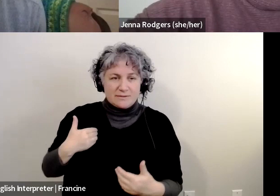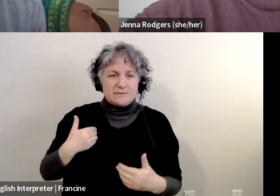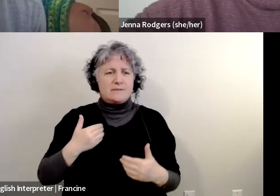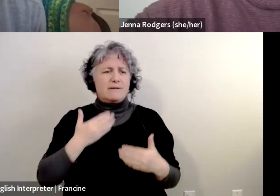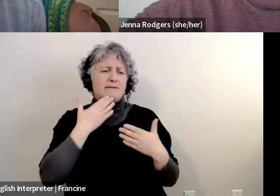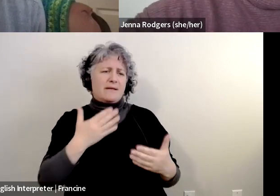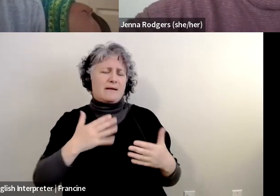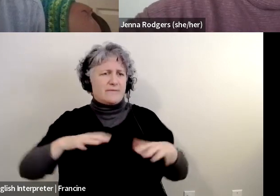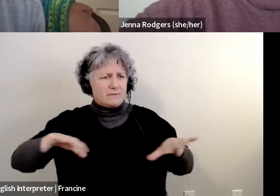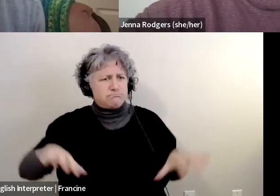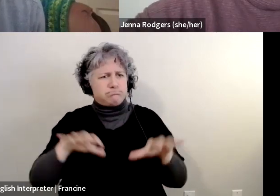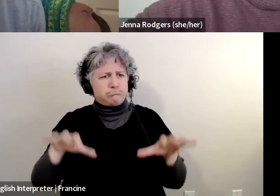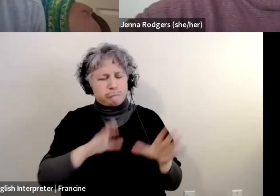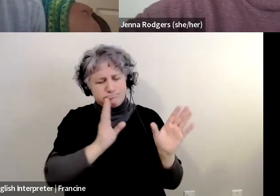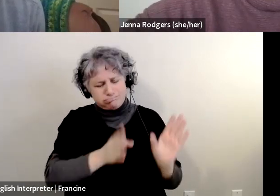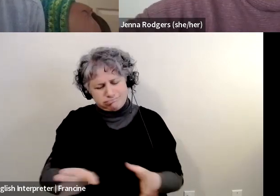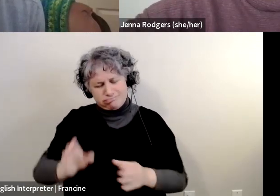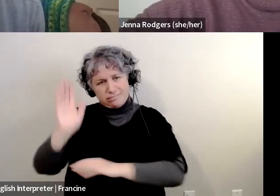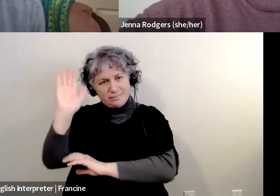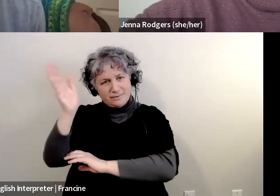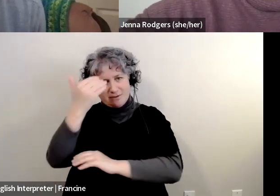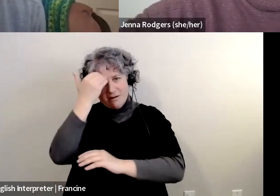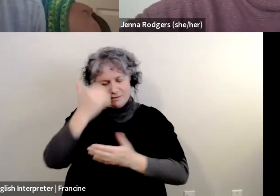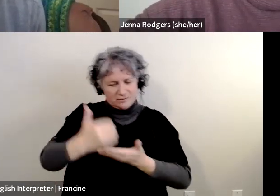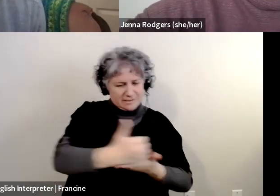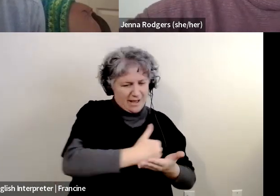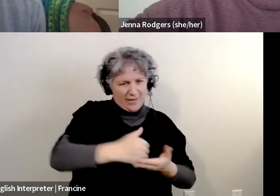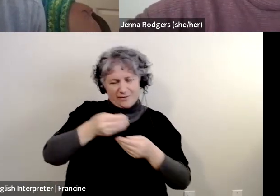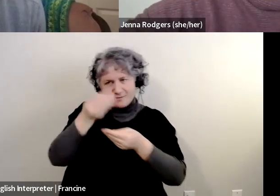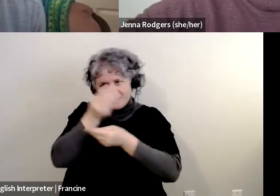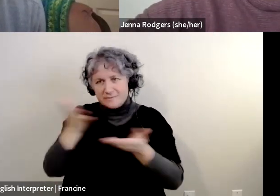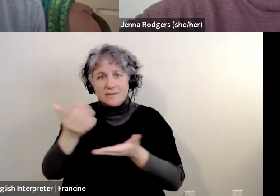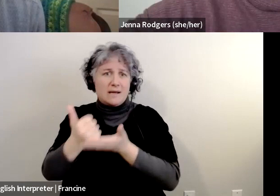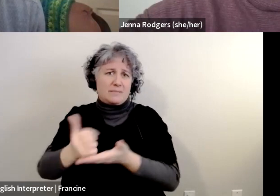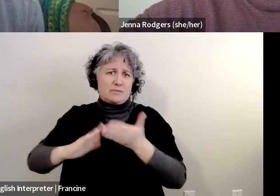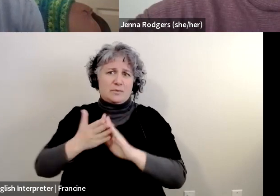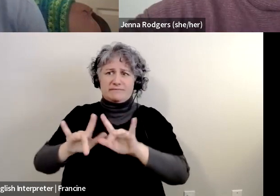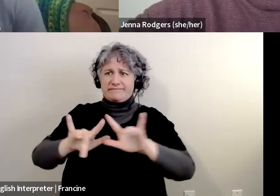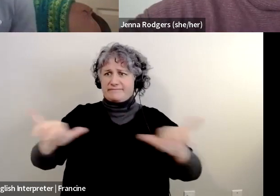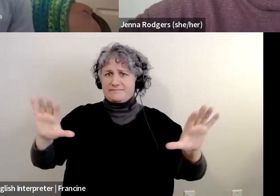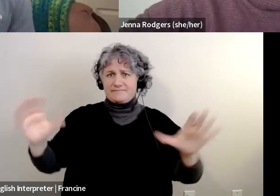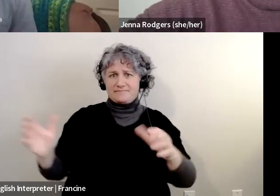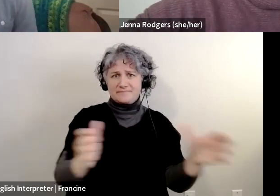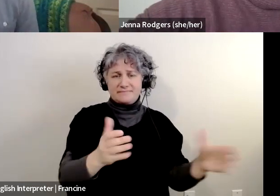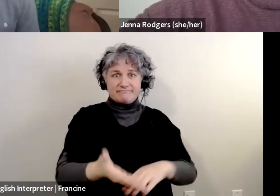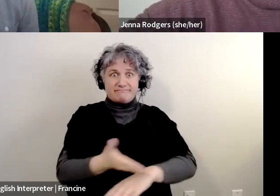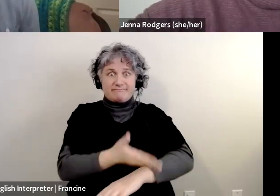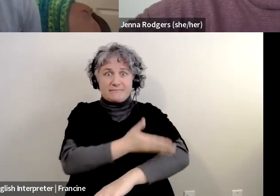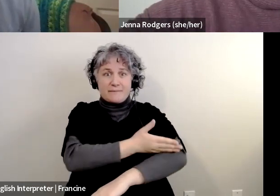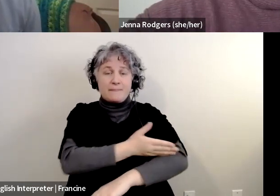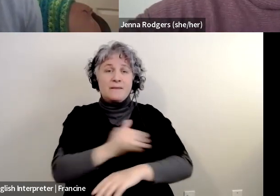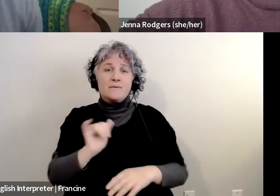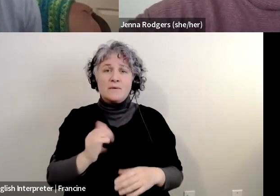to gather the knowledge that can help our communities. I want to also thank